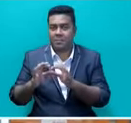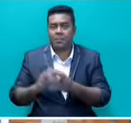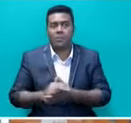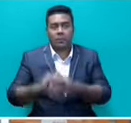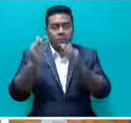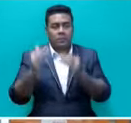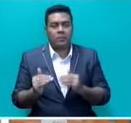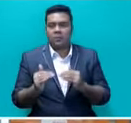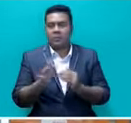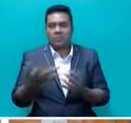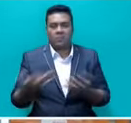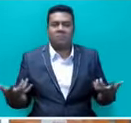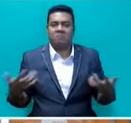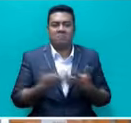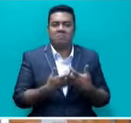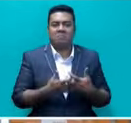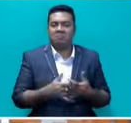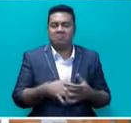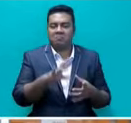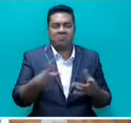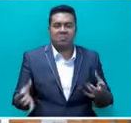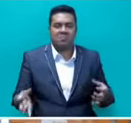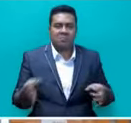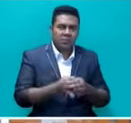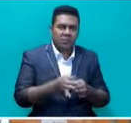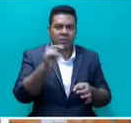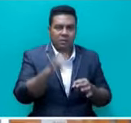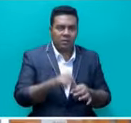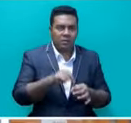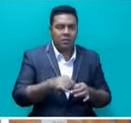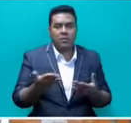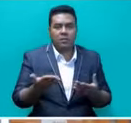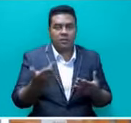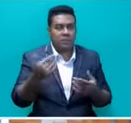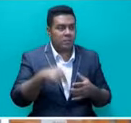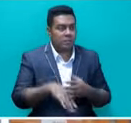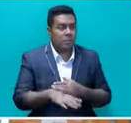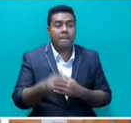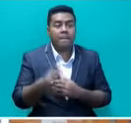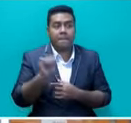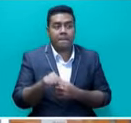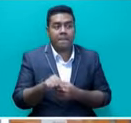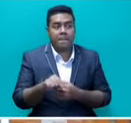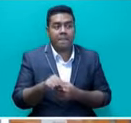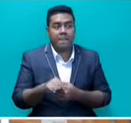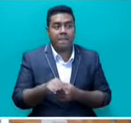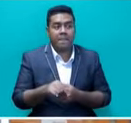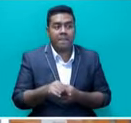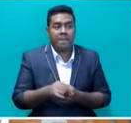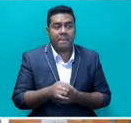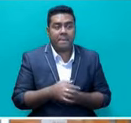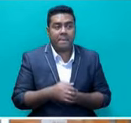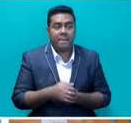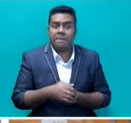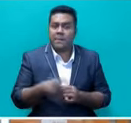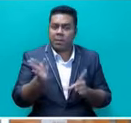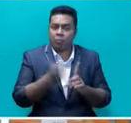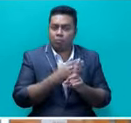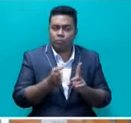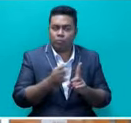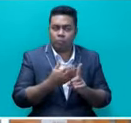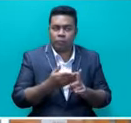that does not fit in here. Under definition of 12B, these are the ones that I've just read out, except indecently insulting or annoying a